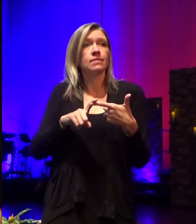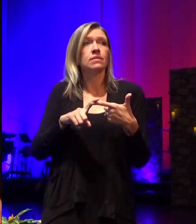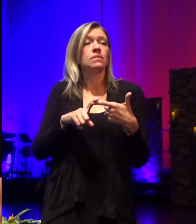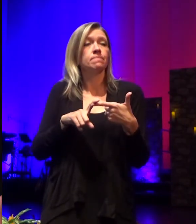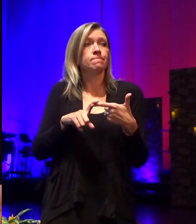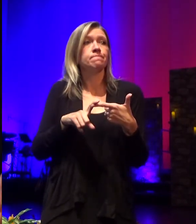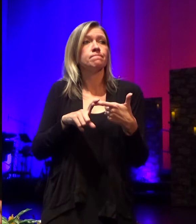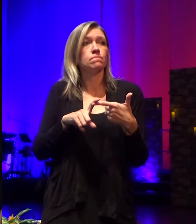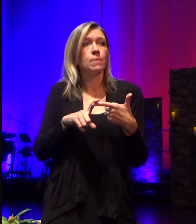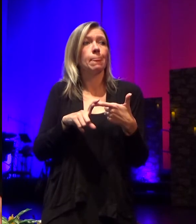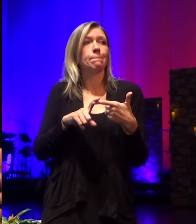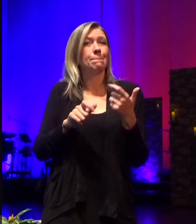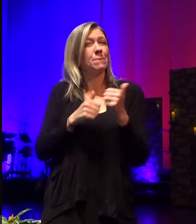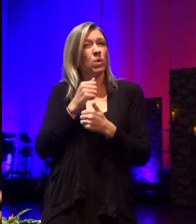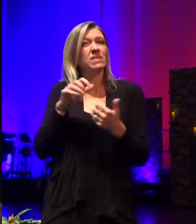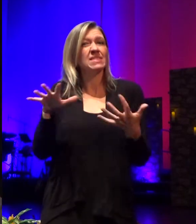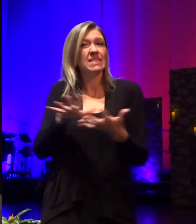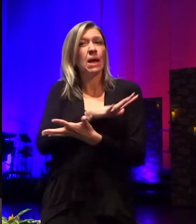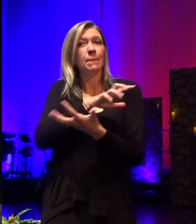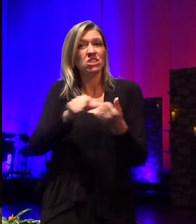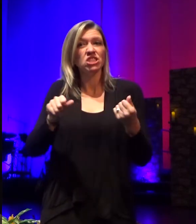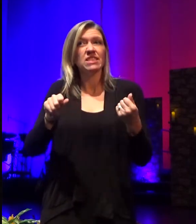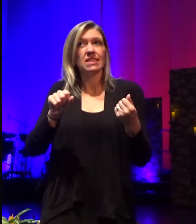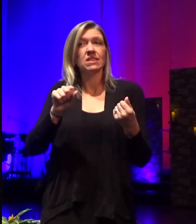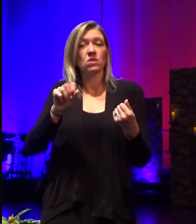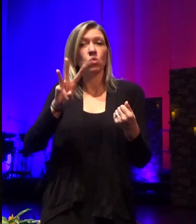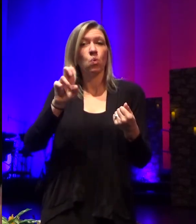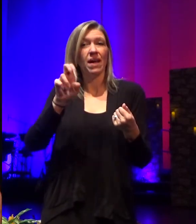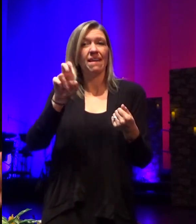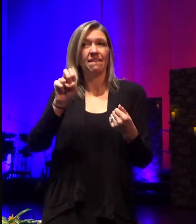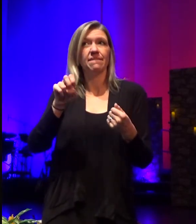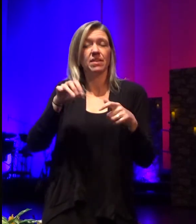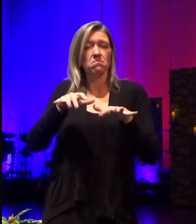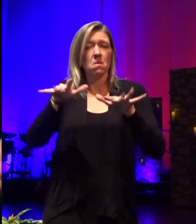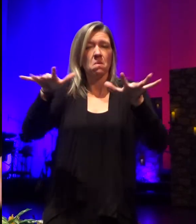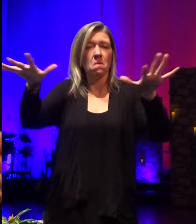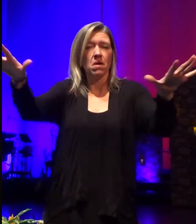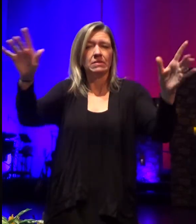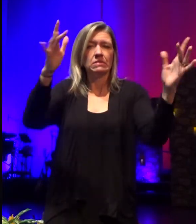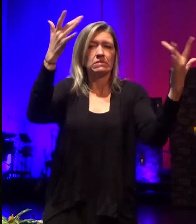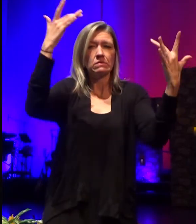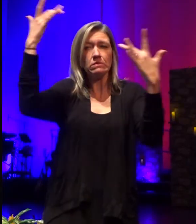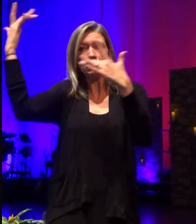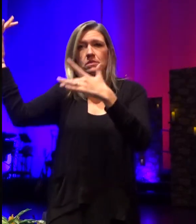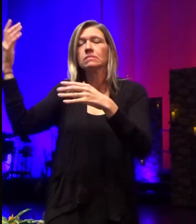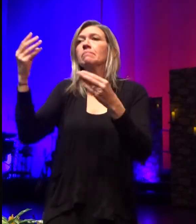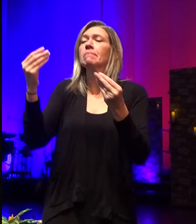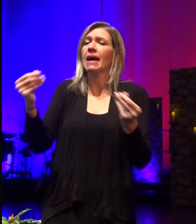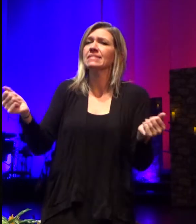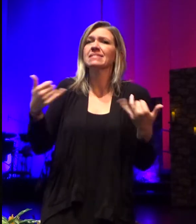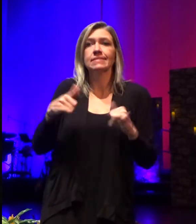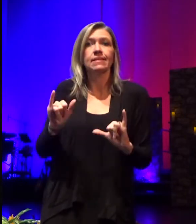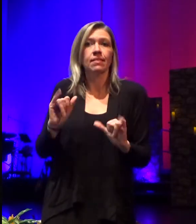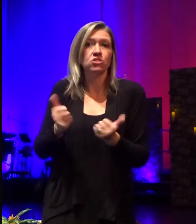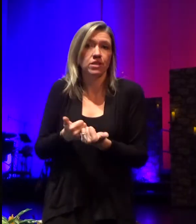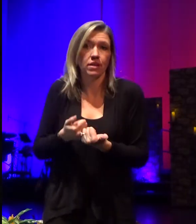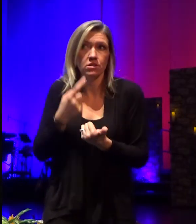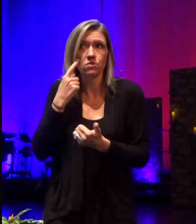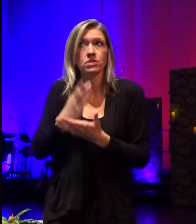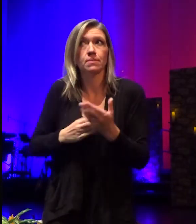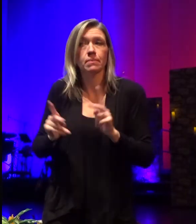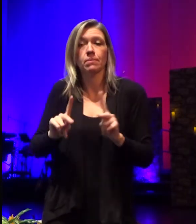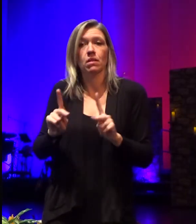the most damaging wave of that began to pass, and though it's still a challenge for some, especially compromised